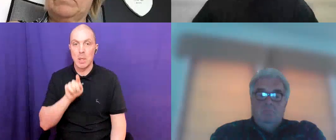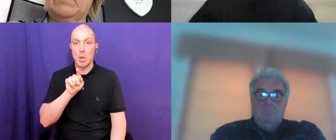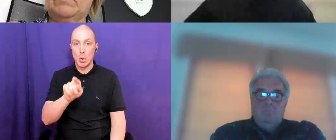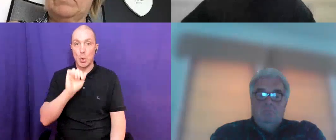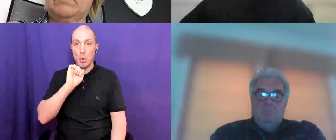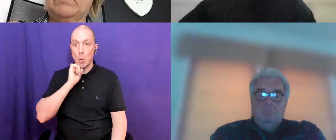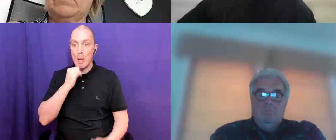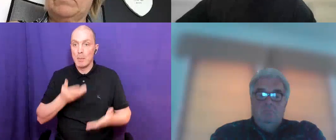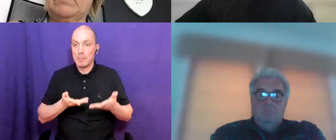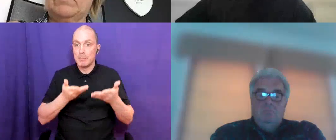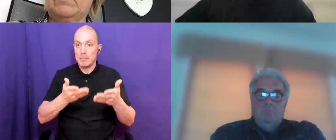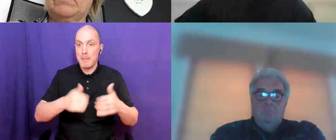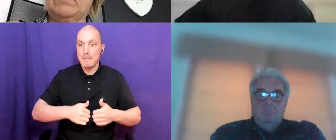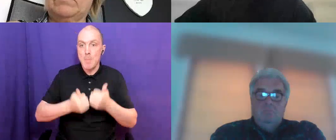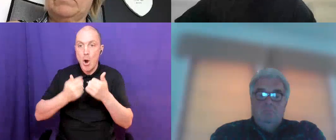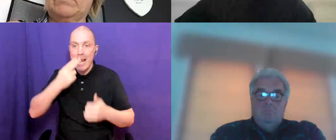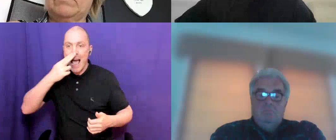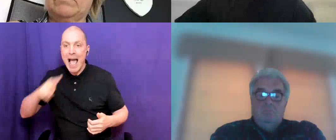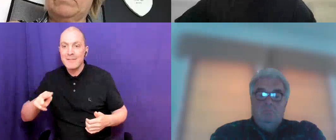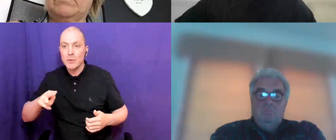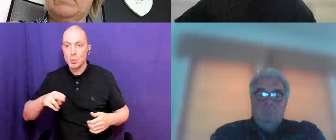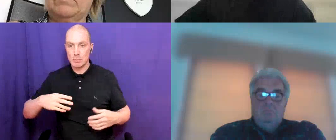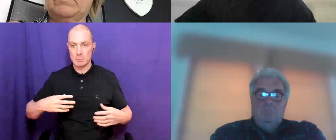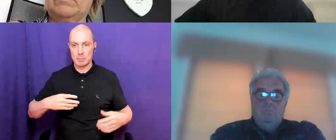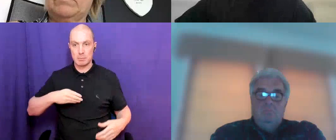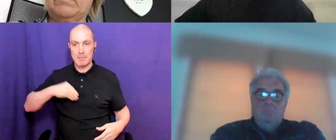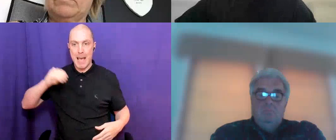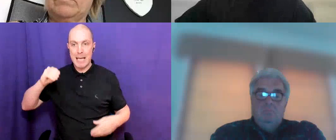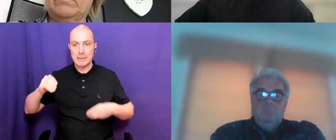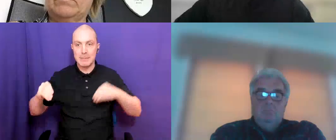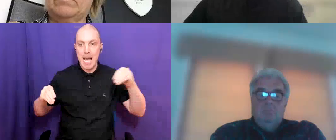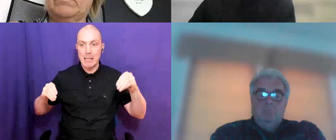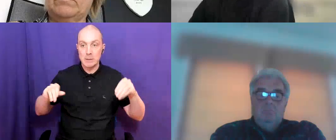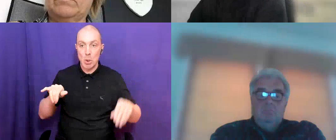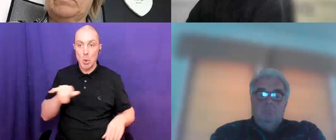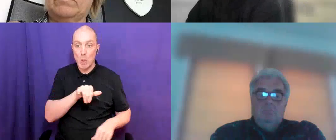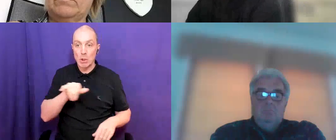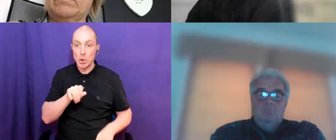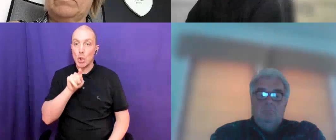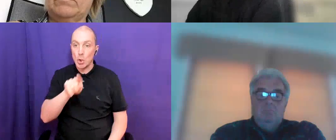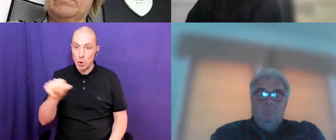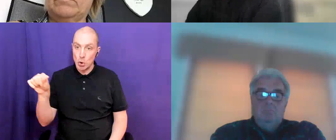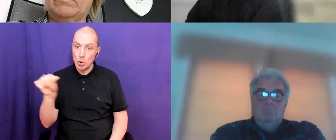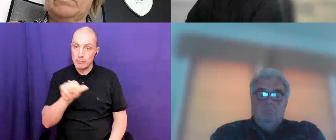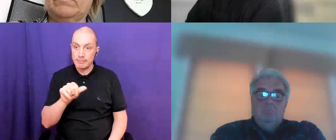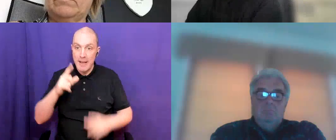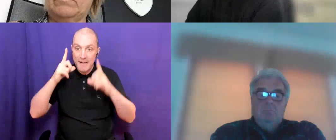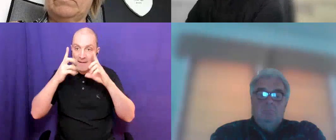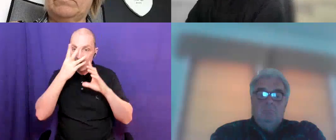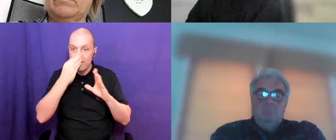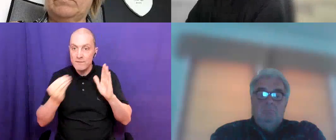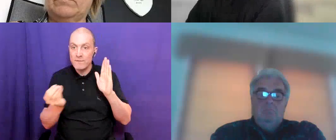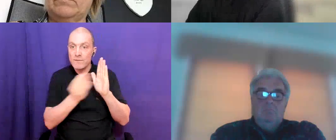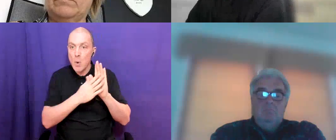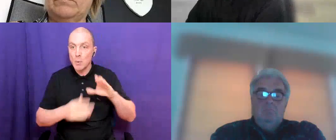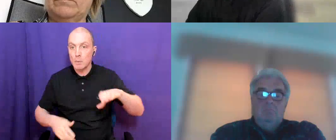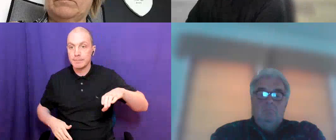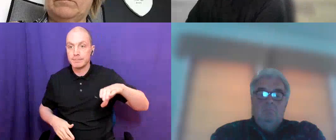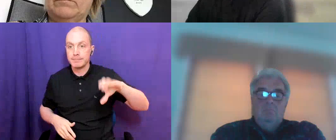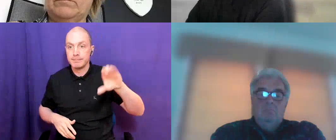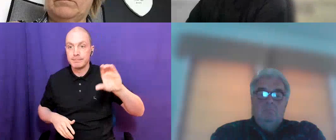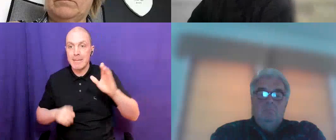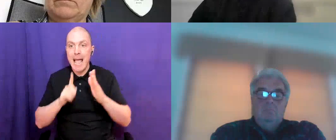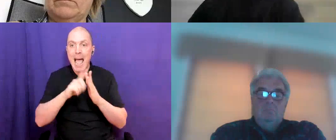afternoon session marked on your pass. You should also have photographic ID ready for checking when you arrive at the